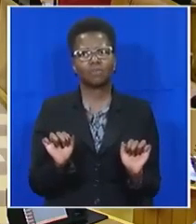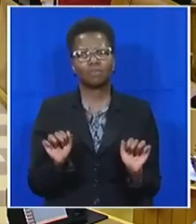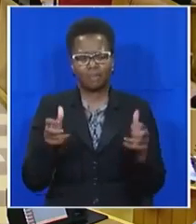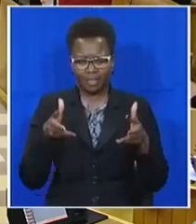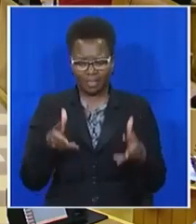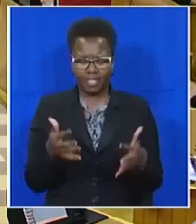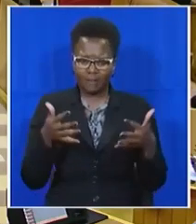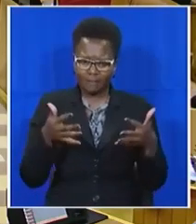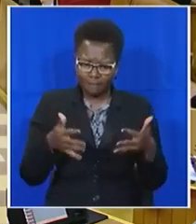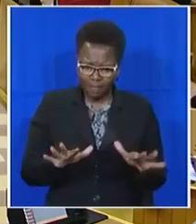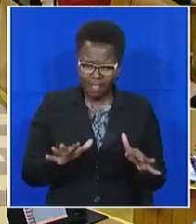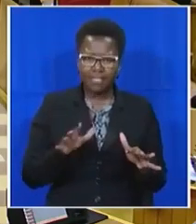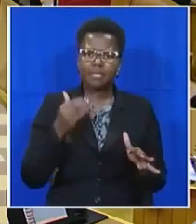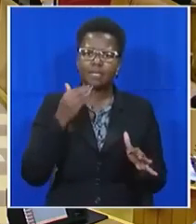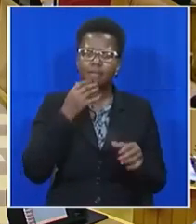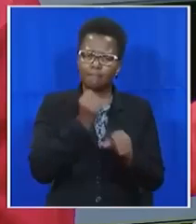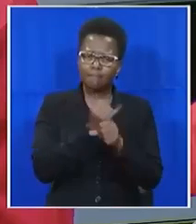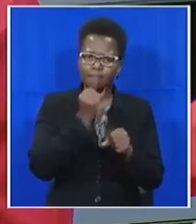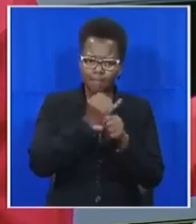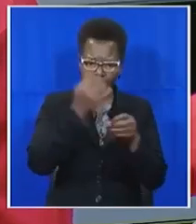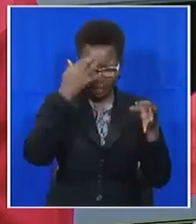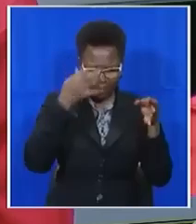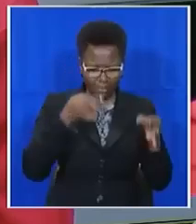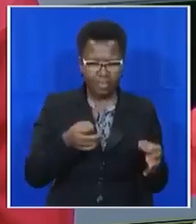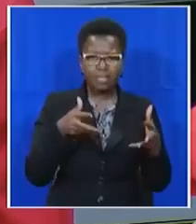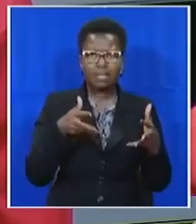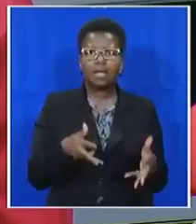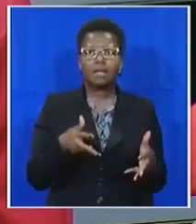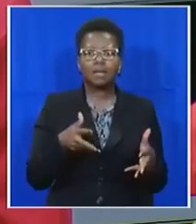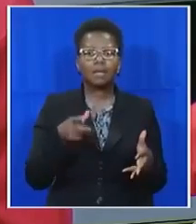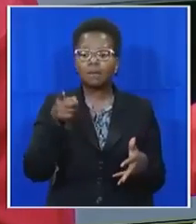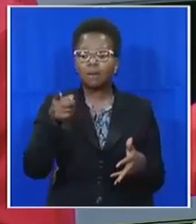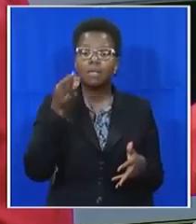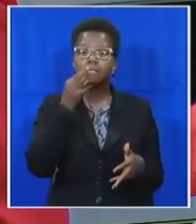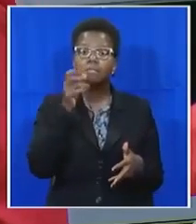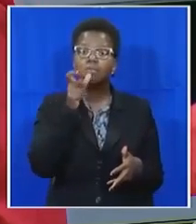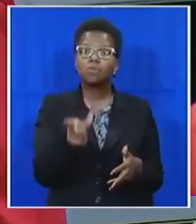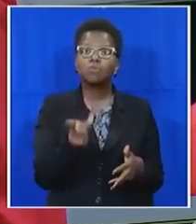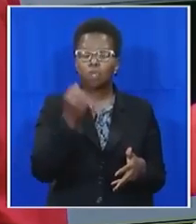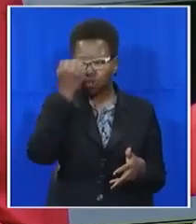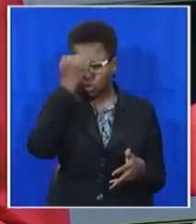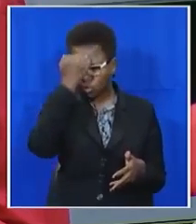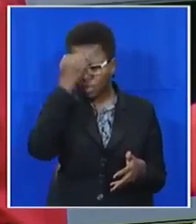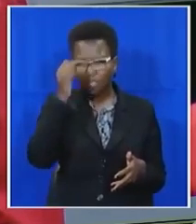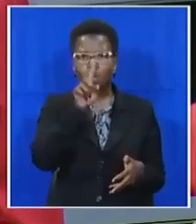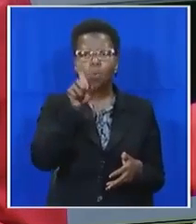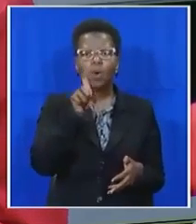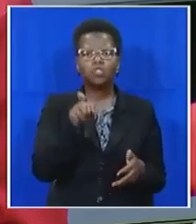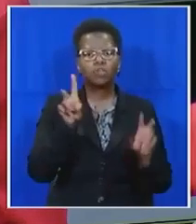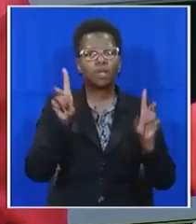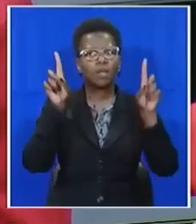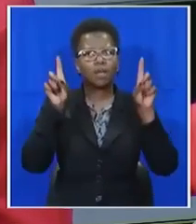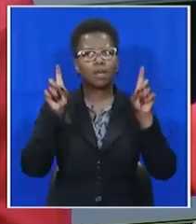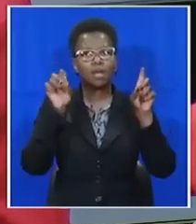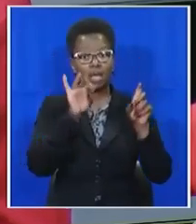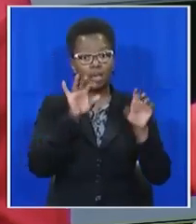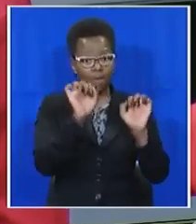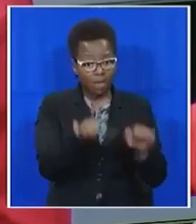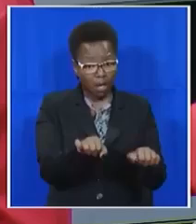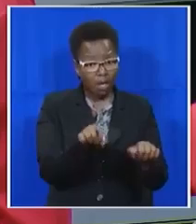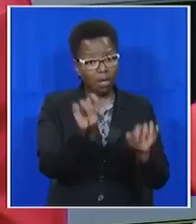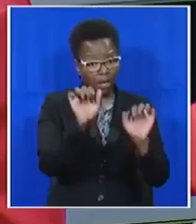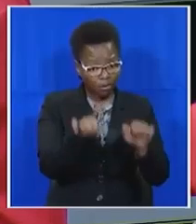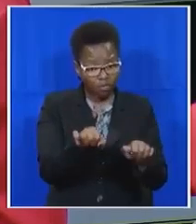on, give a ruling on, what is your ruling on him saying it's a stupid question? If you agree with him, say it